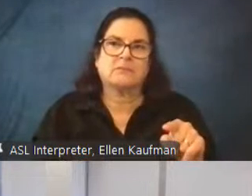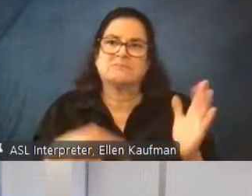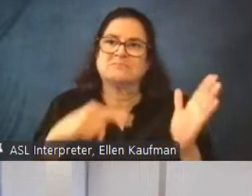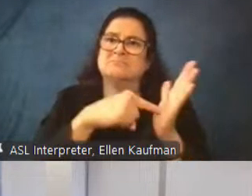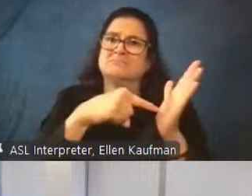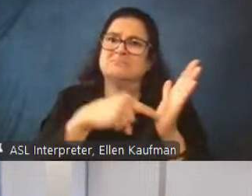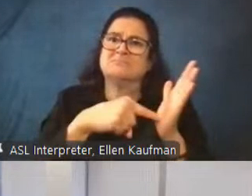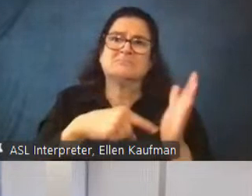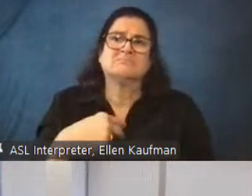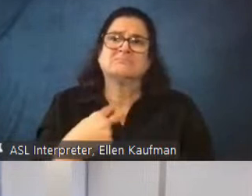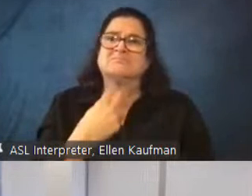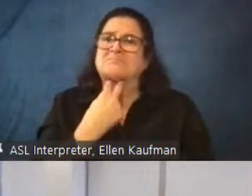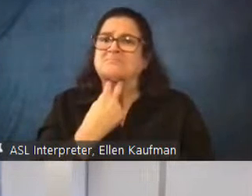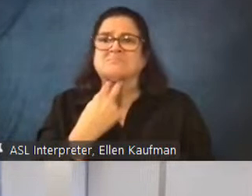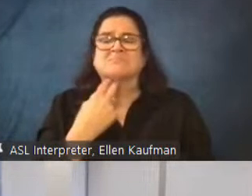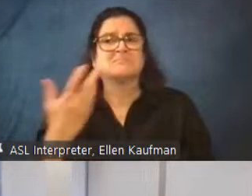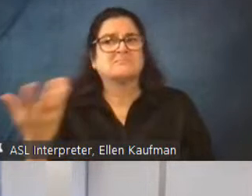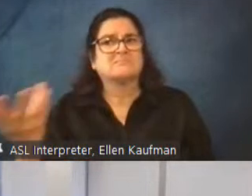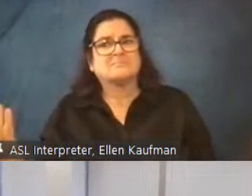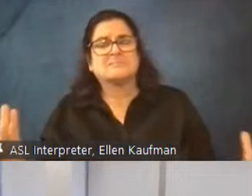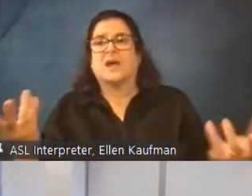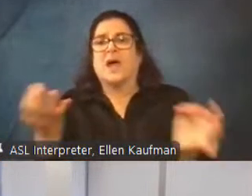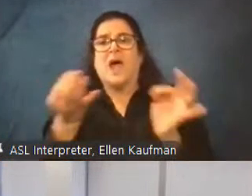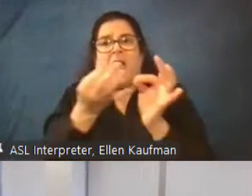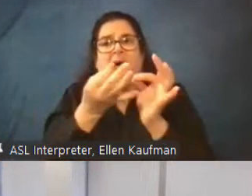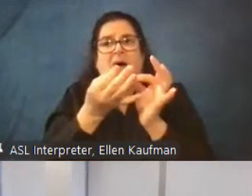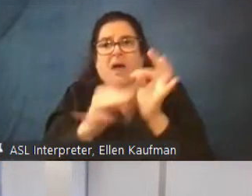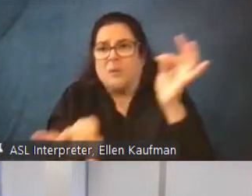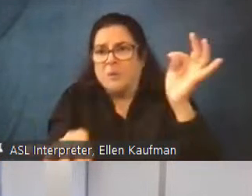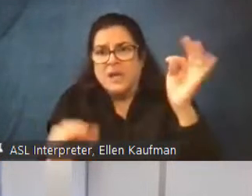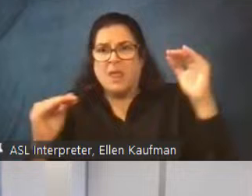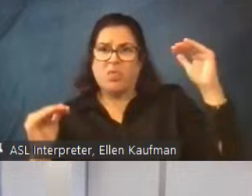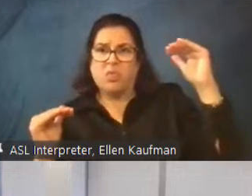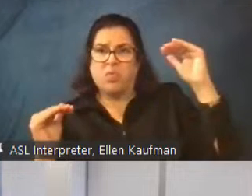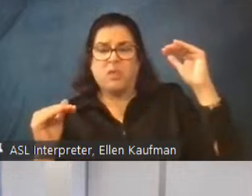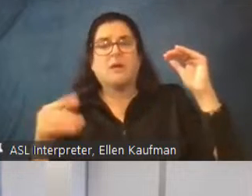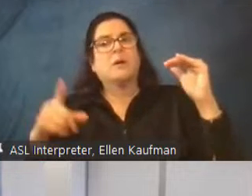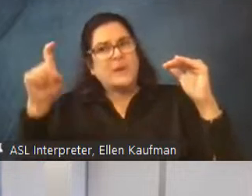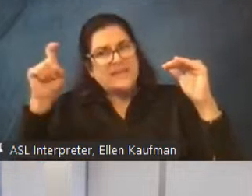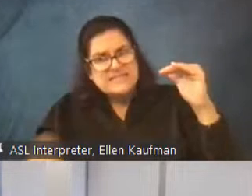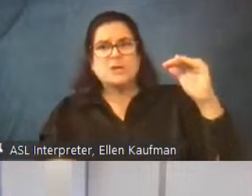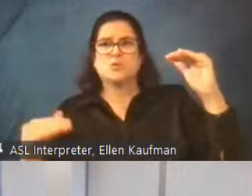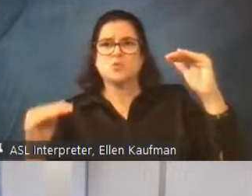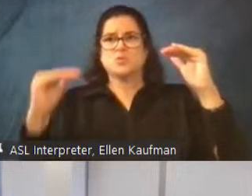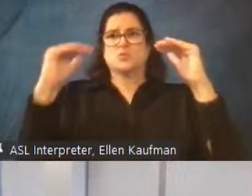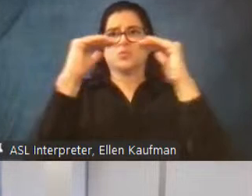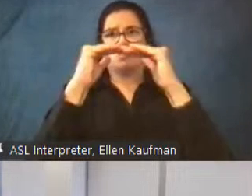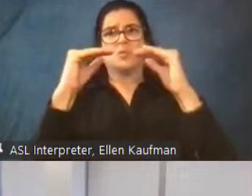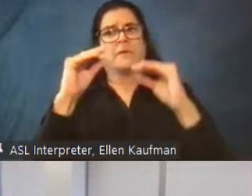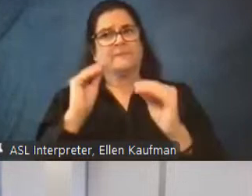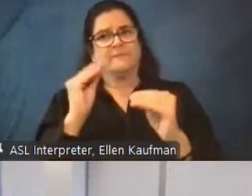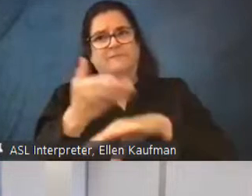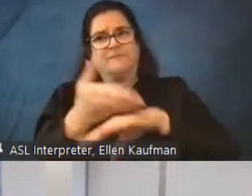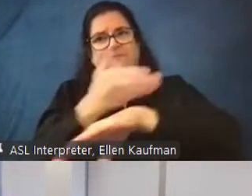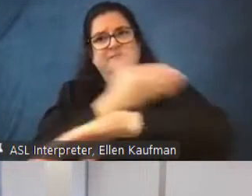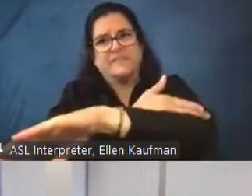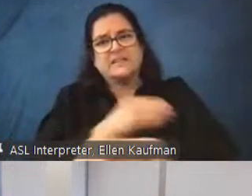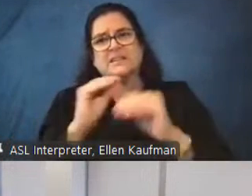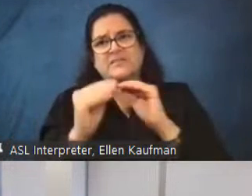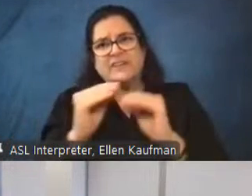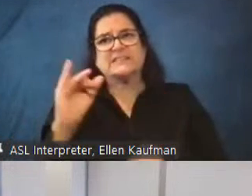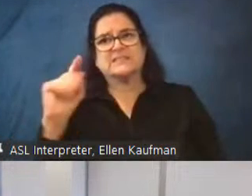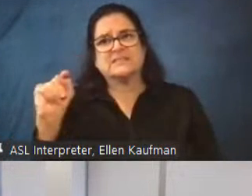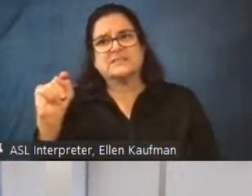our equity. And there's an opportunity now to fix that. And I agree that we need to make sure that everyone, including